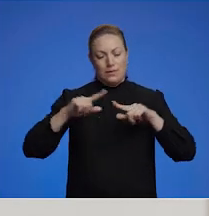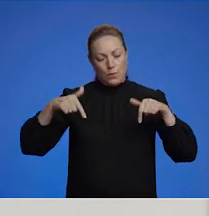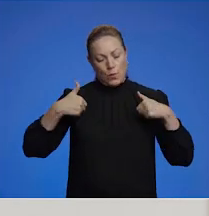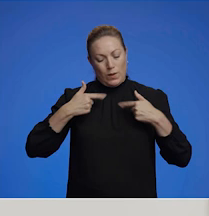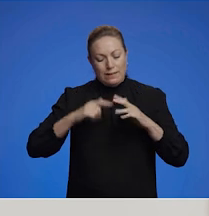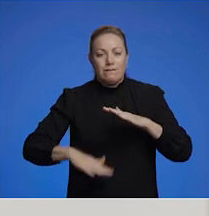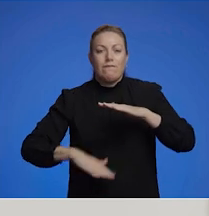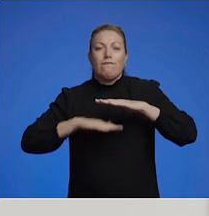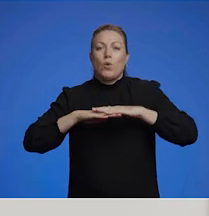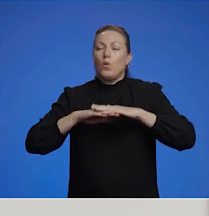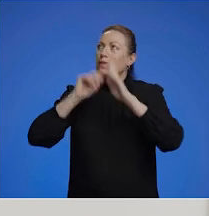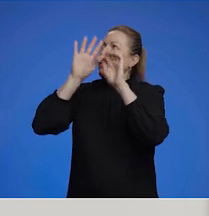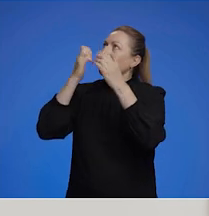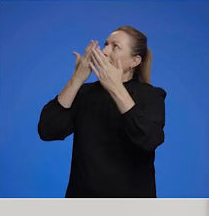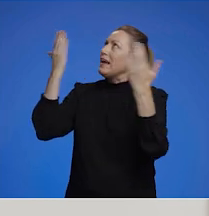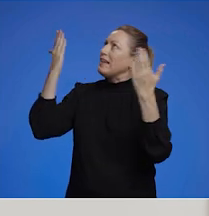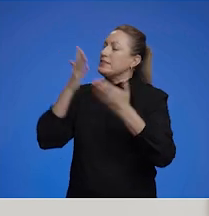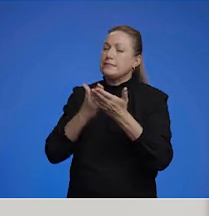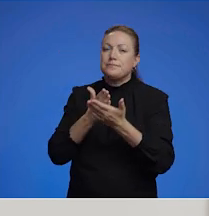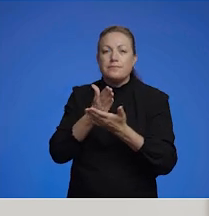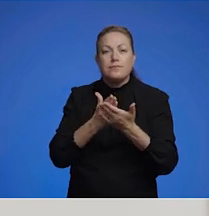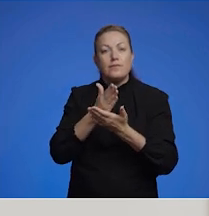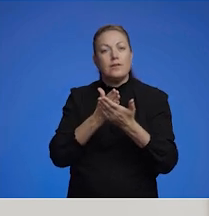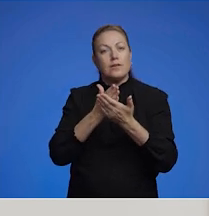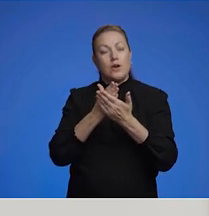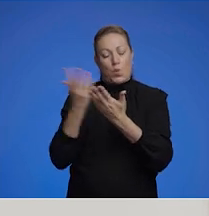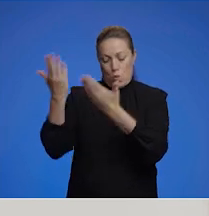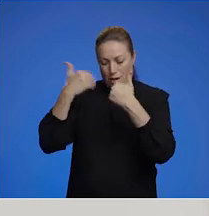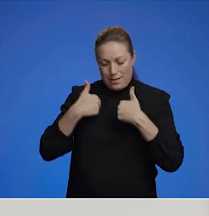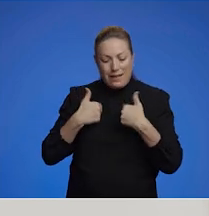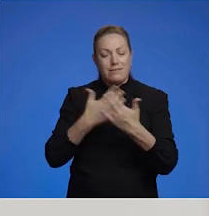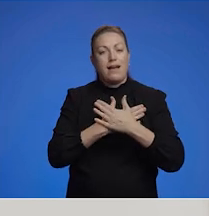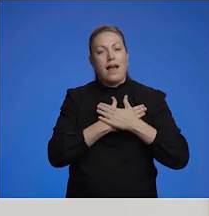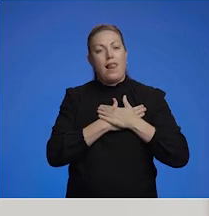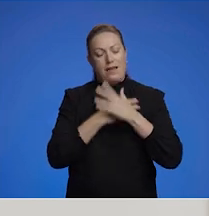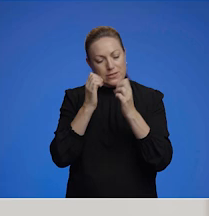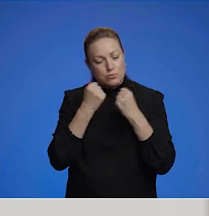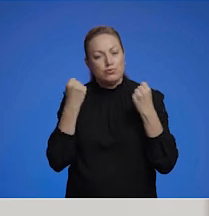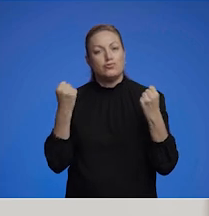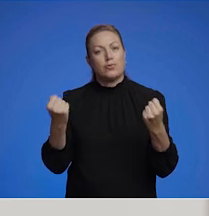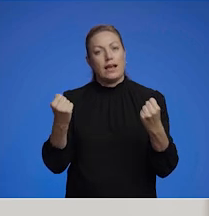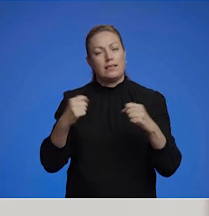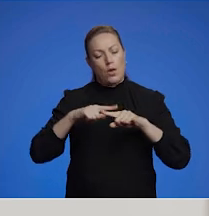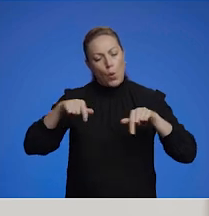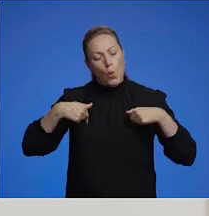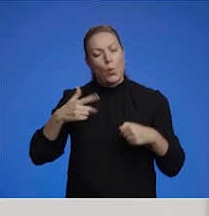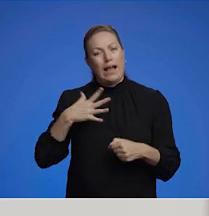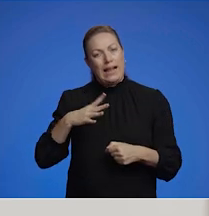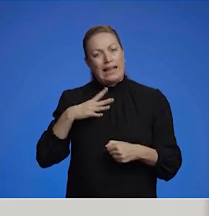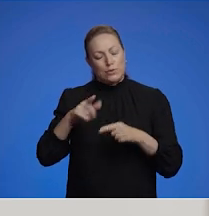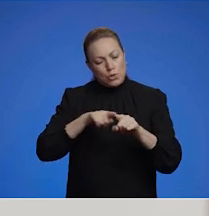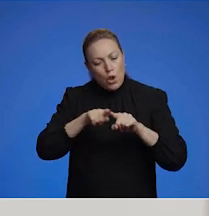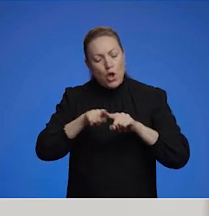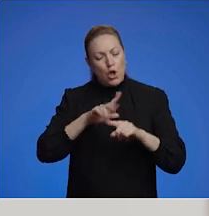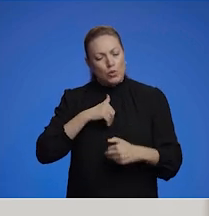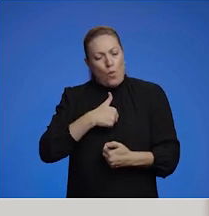Renewed now with heavenly bread, by which faith is nourished, hope increased, and charity strengthened, we pray, O Lord, that we may learn to hunger for Christ,